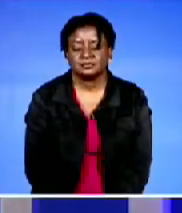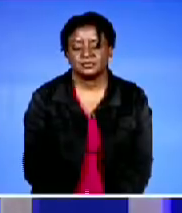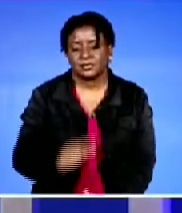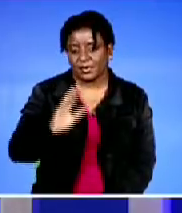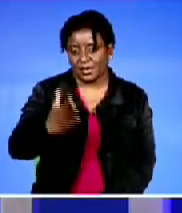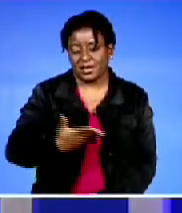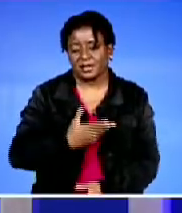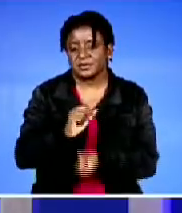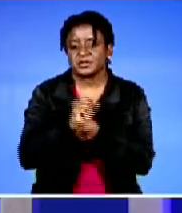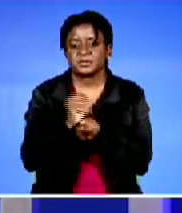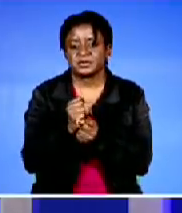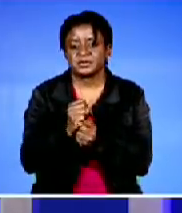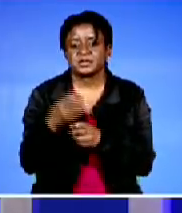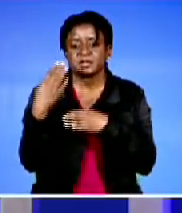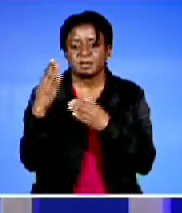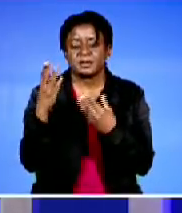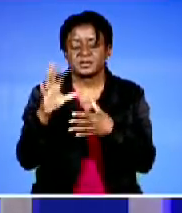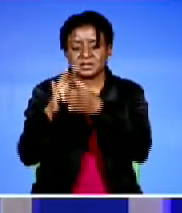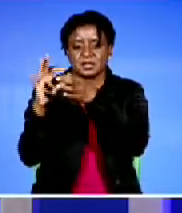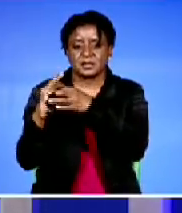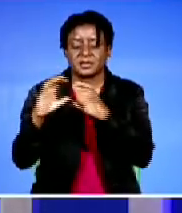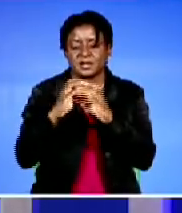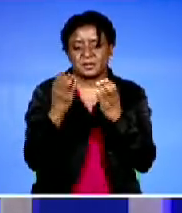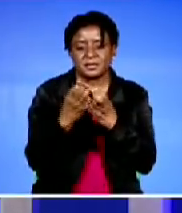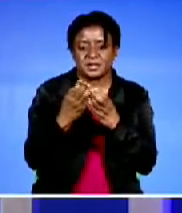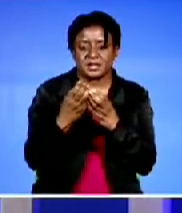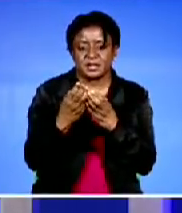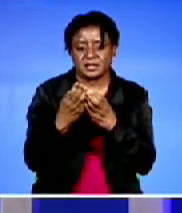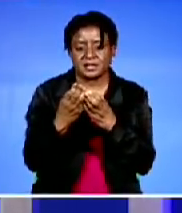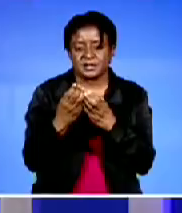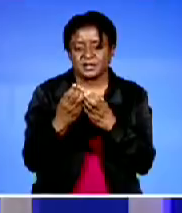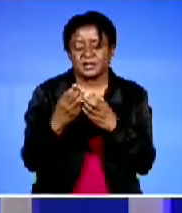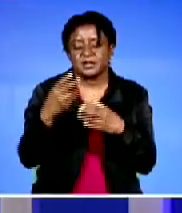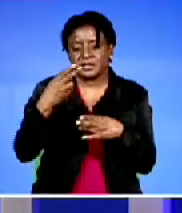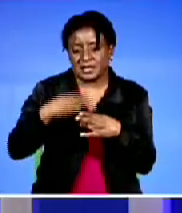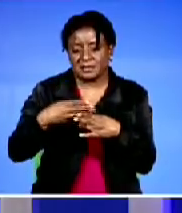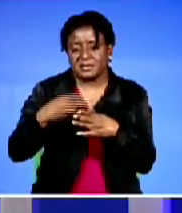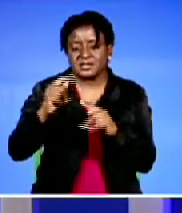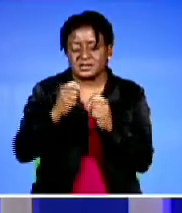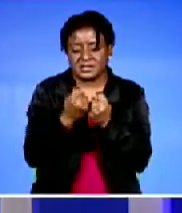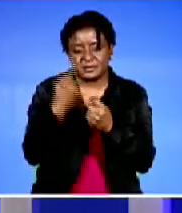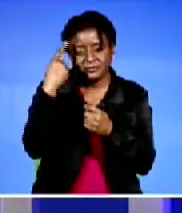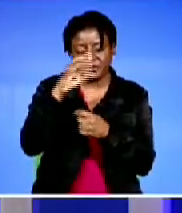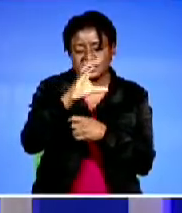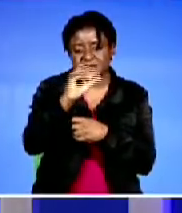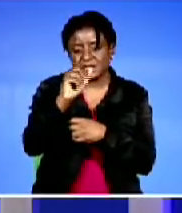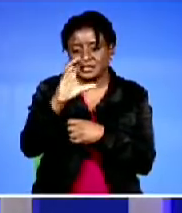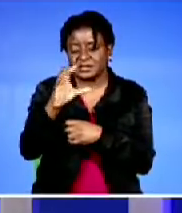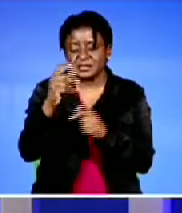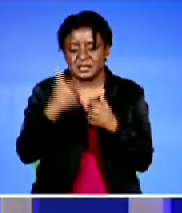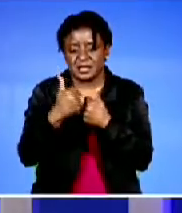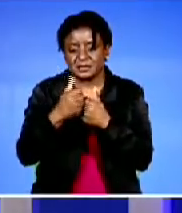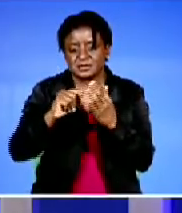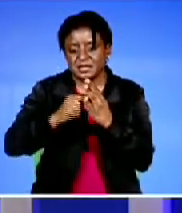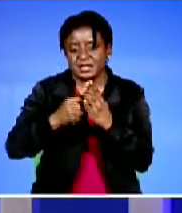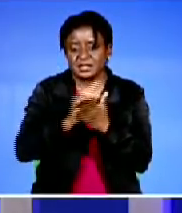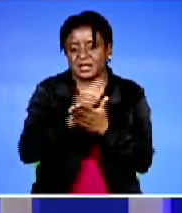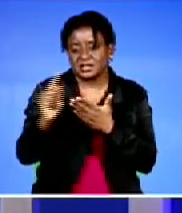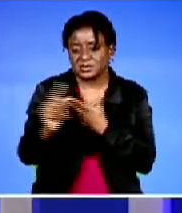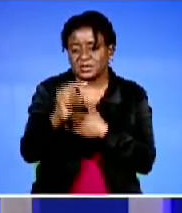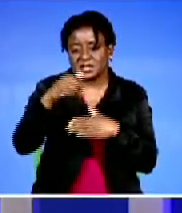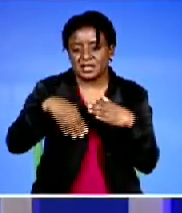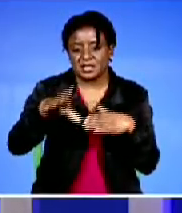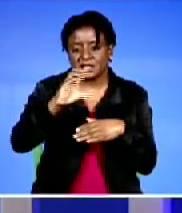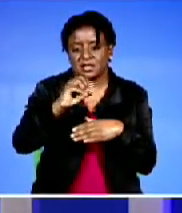Welcome to sports, everybody. The Bahamas Olympic Committee finally naming its team for the CAC Games, which start next week in Colombia. The 242